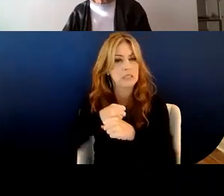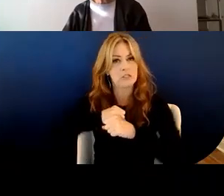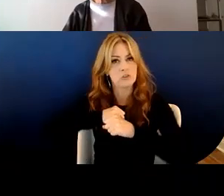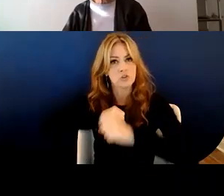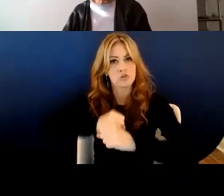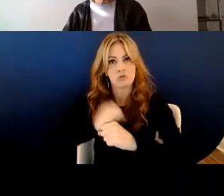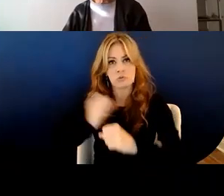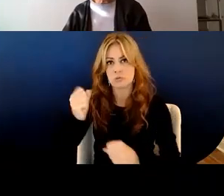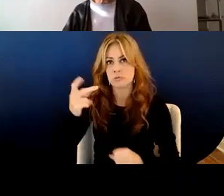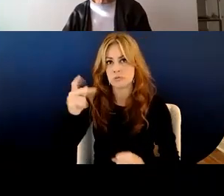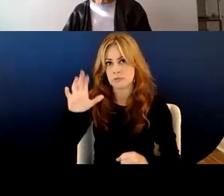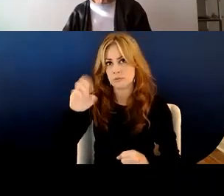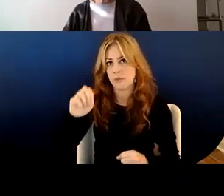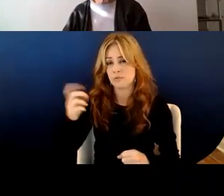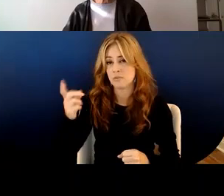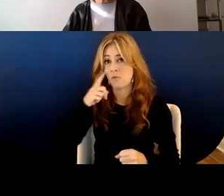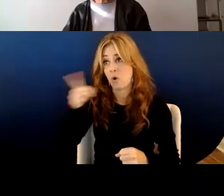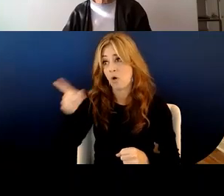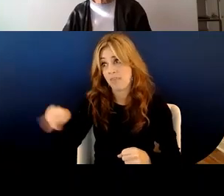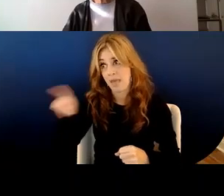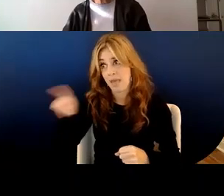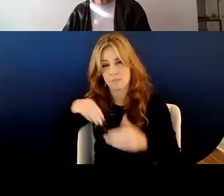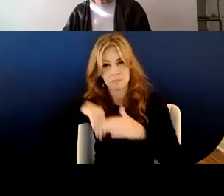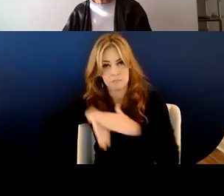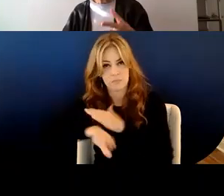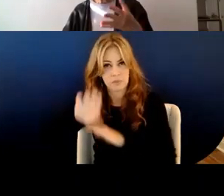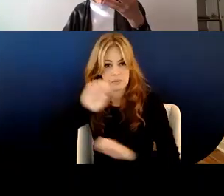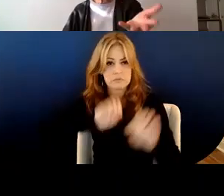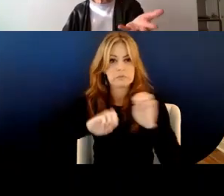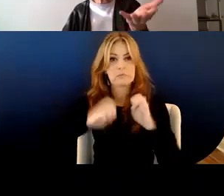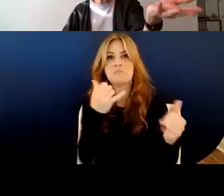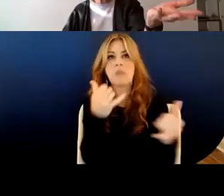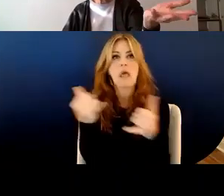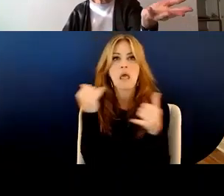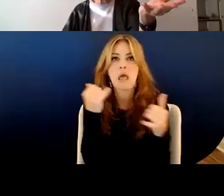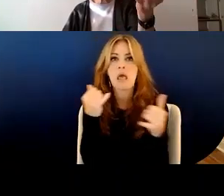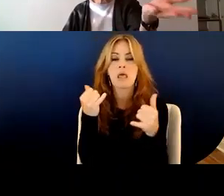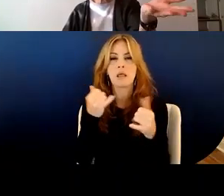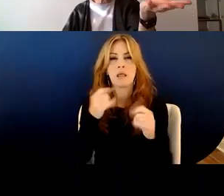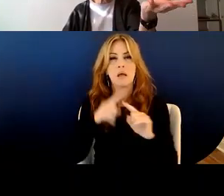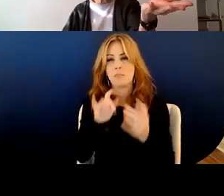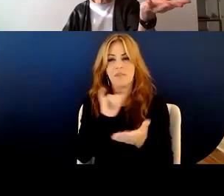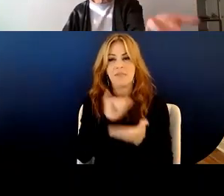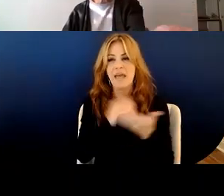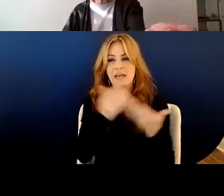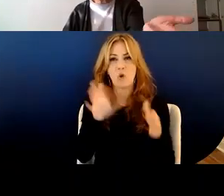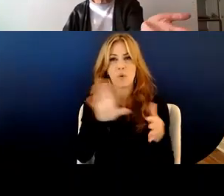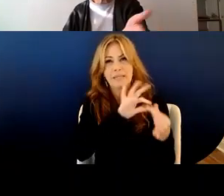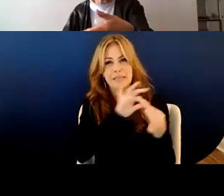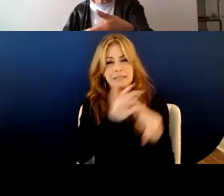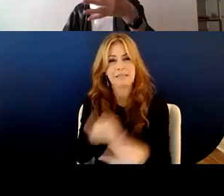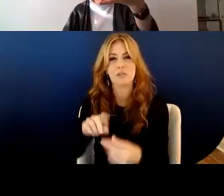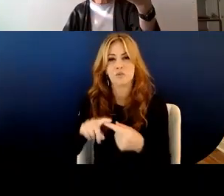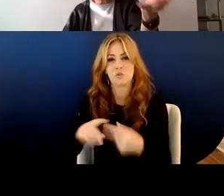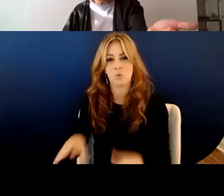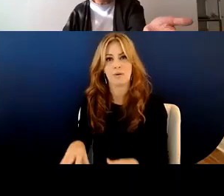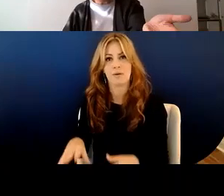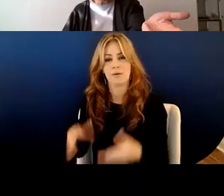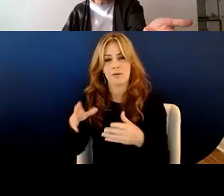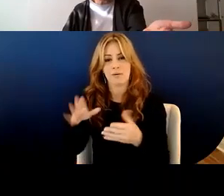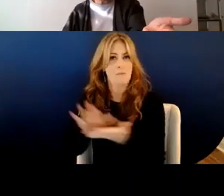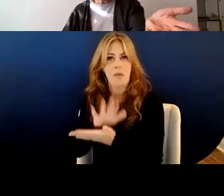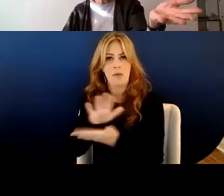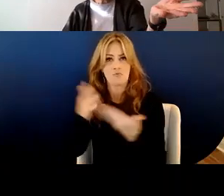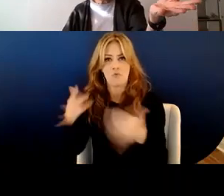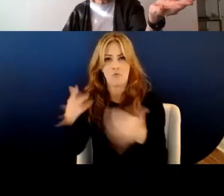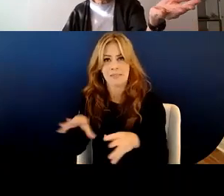to experiment, but the experimentation is already linked to an accepted paper or an accepted something.